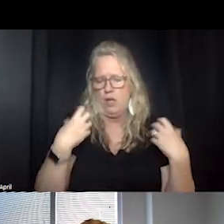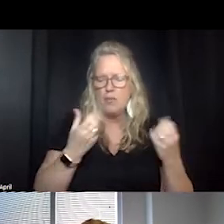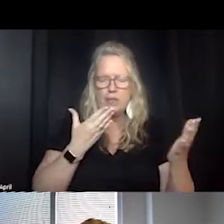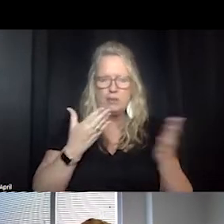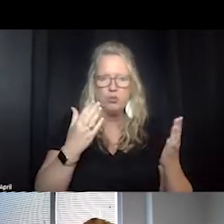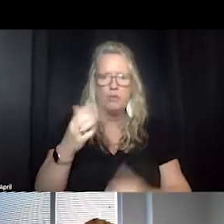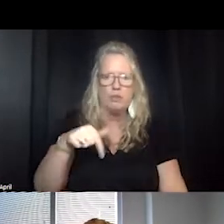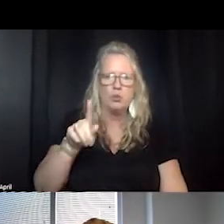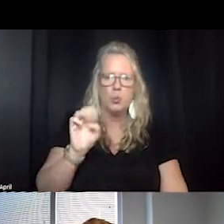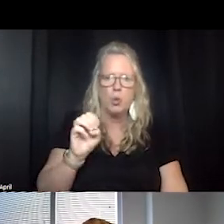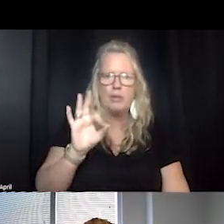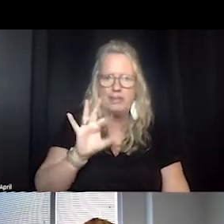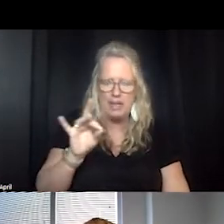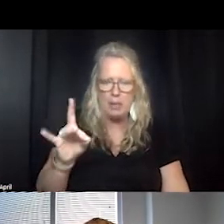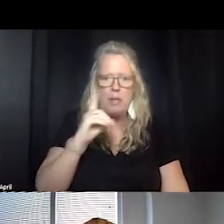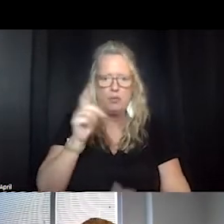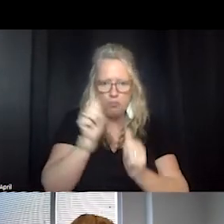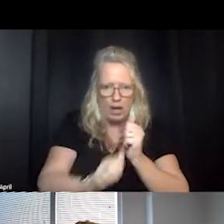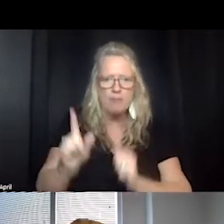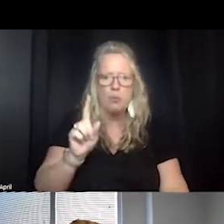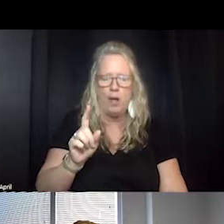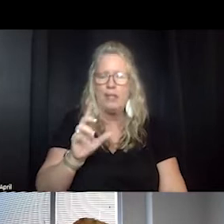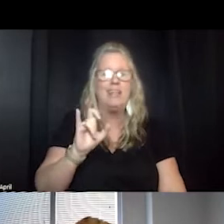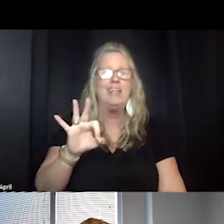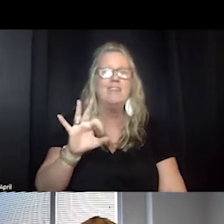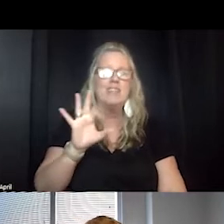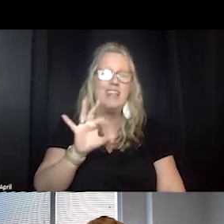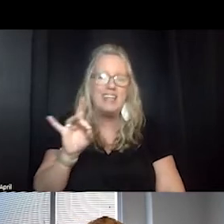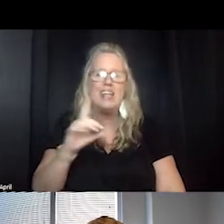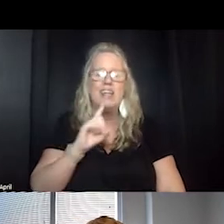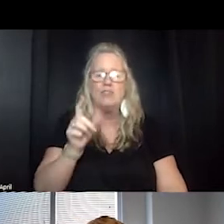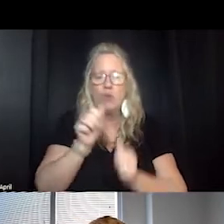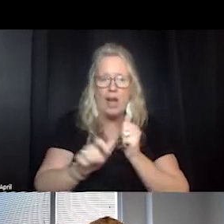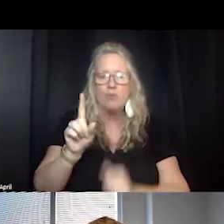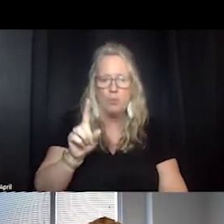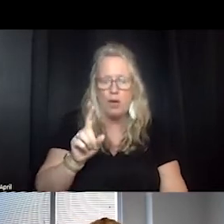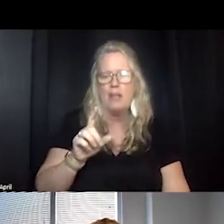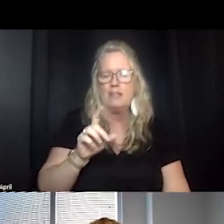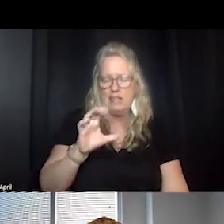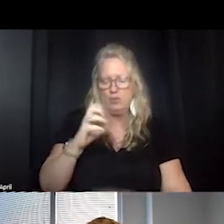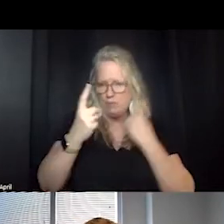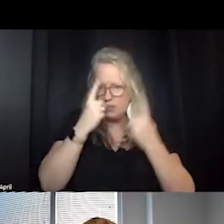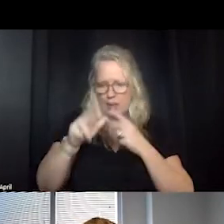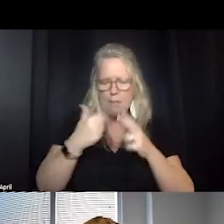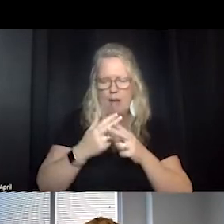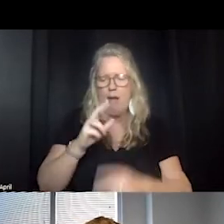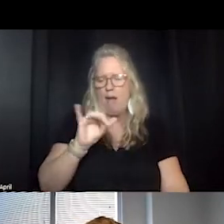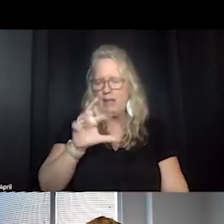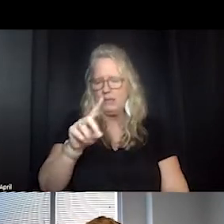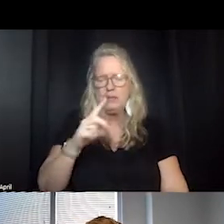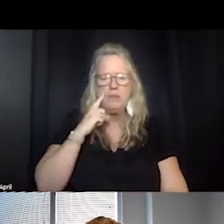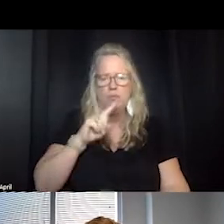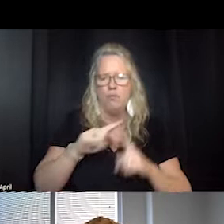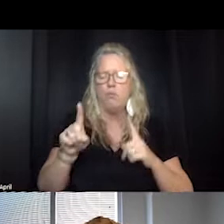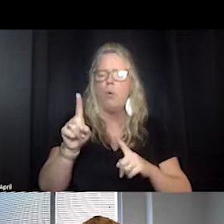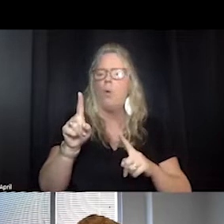quote is that 988 is for everyone. If 988 is for everyone, Kansas has to think about IDD for mobile crisis